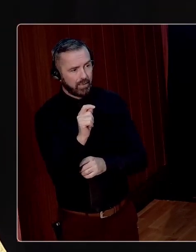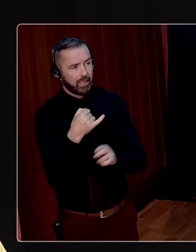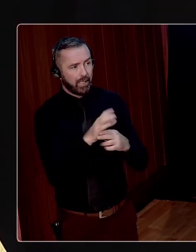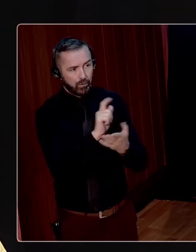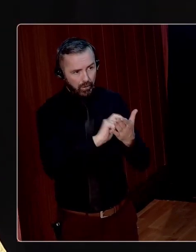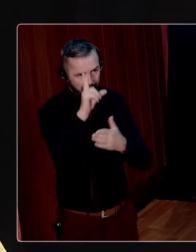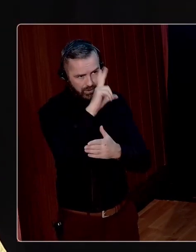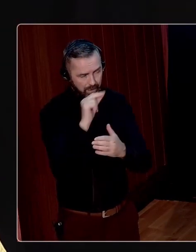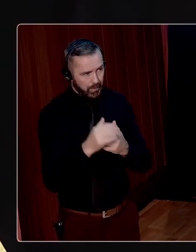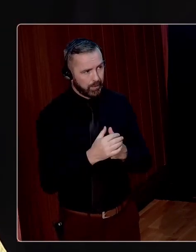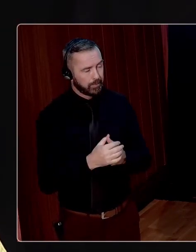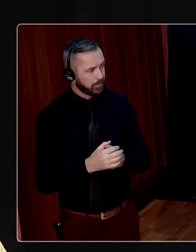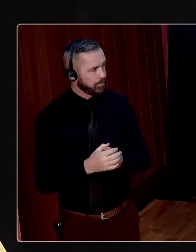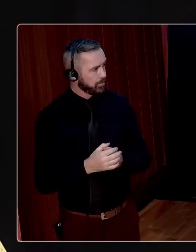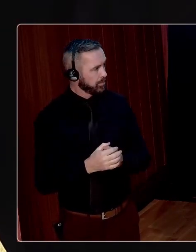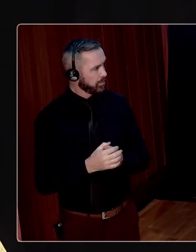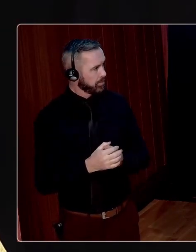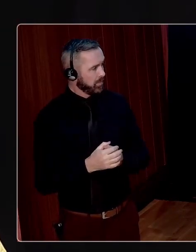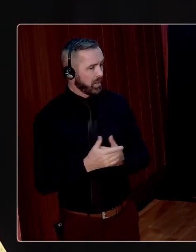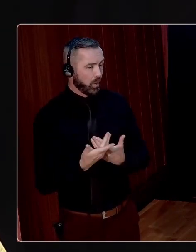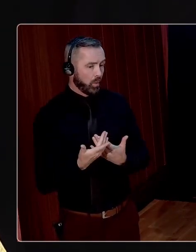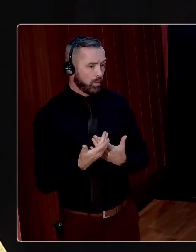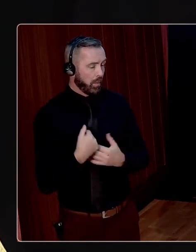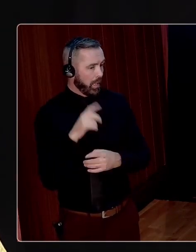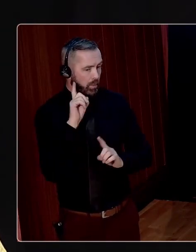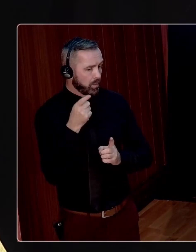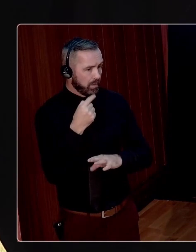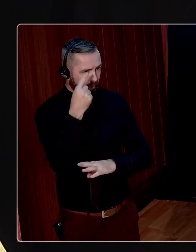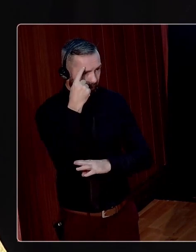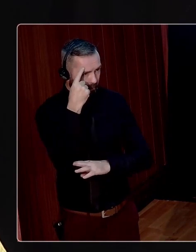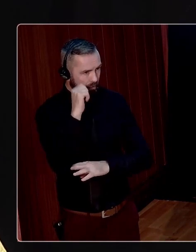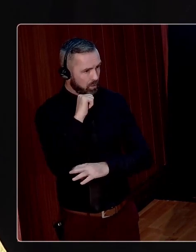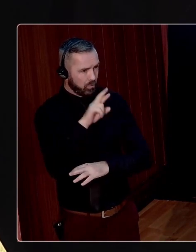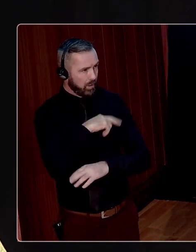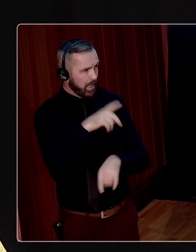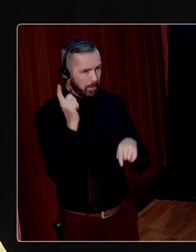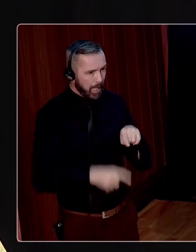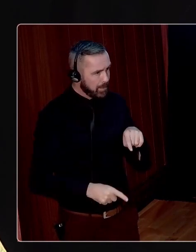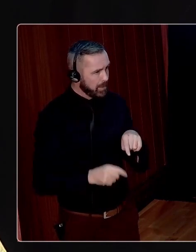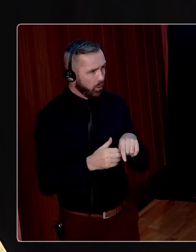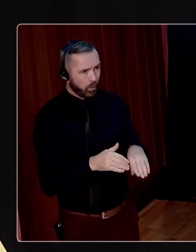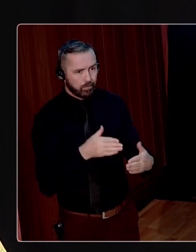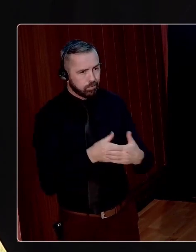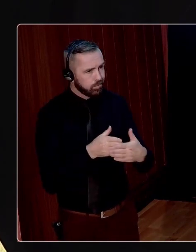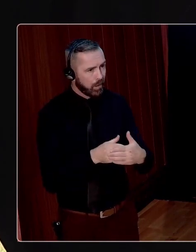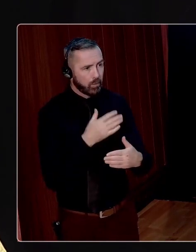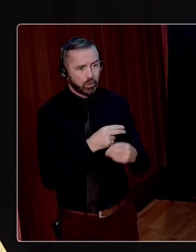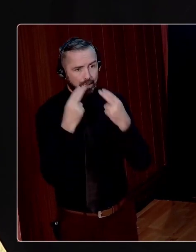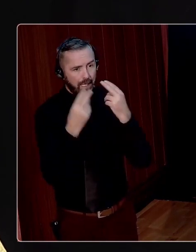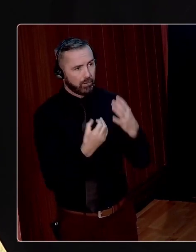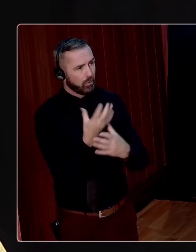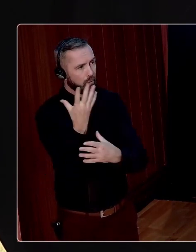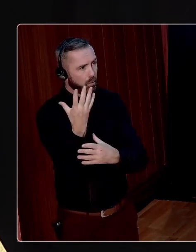in their writing, for instance. Therefore, I don't think that there was no impediment. That it was a natural